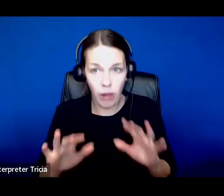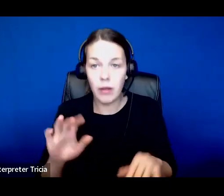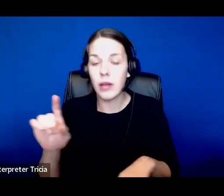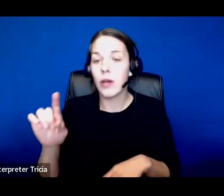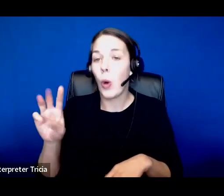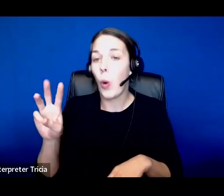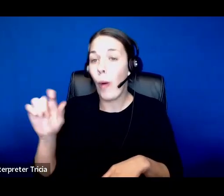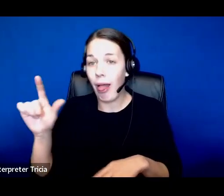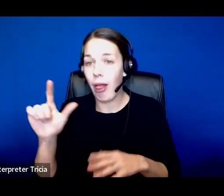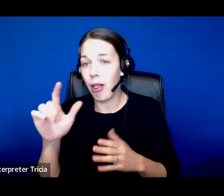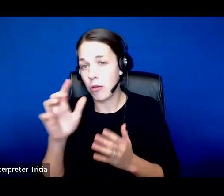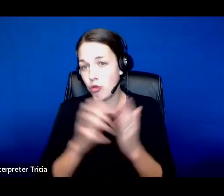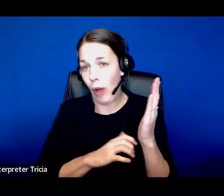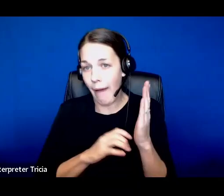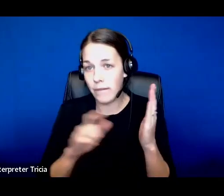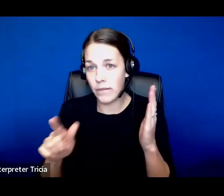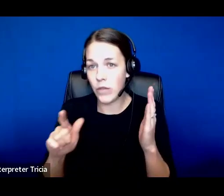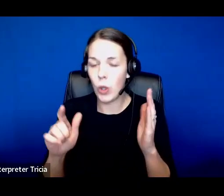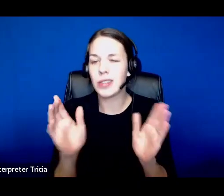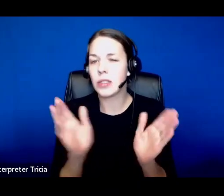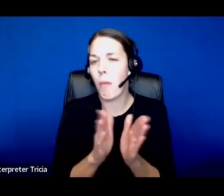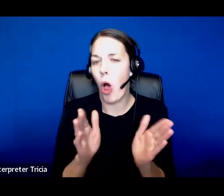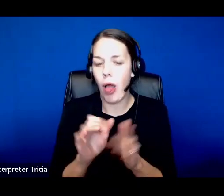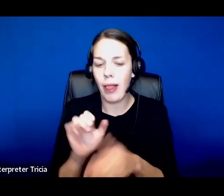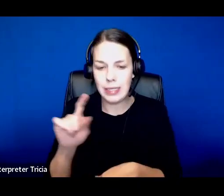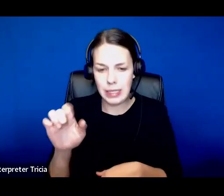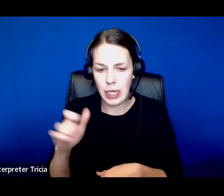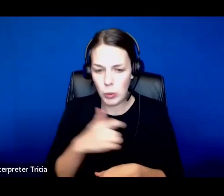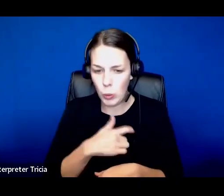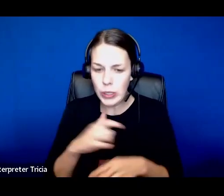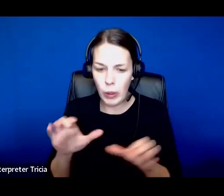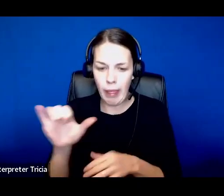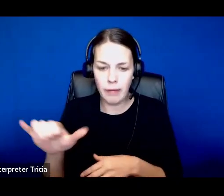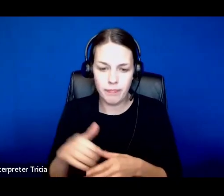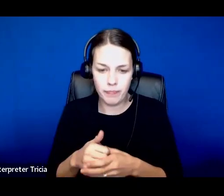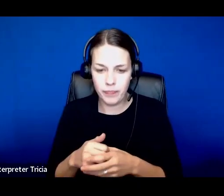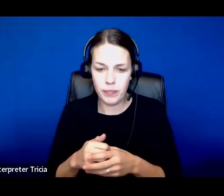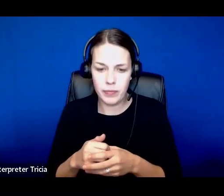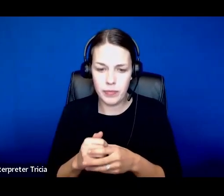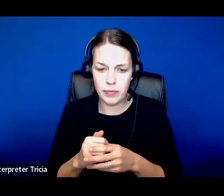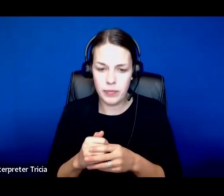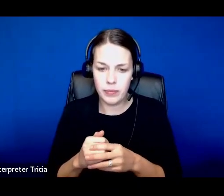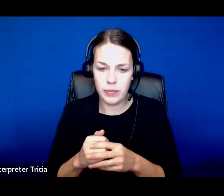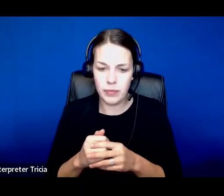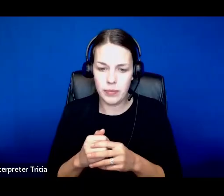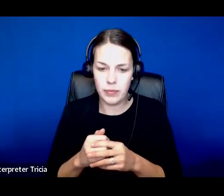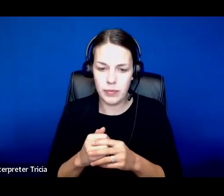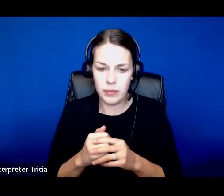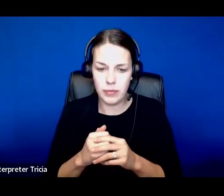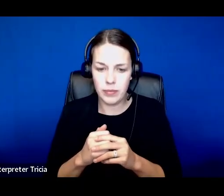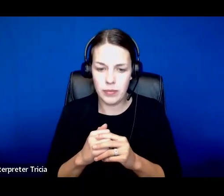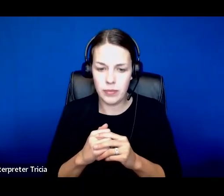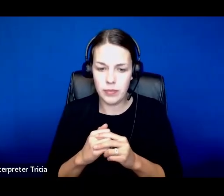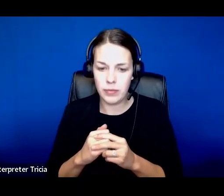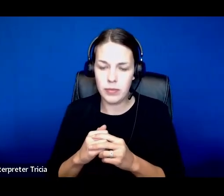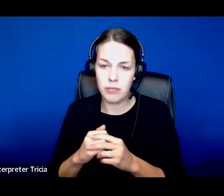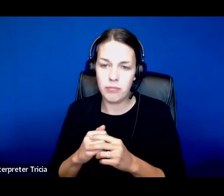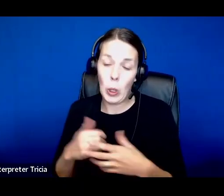draft wills for people with smaller estates. So we're just starting getting into that. So we can perhaps do that for